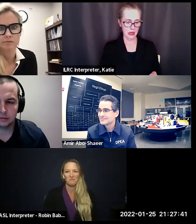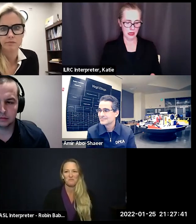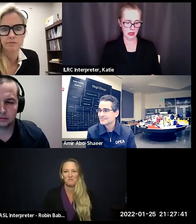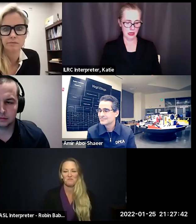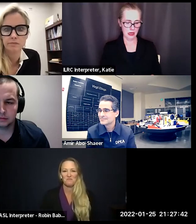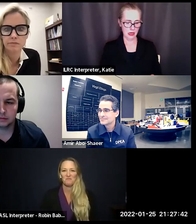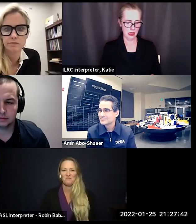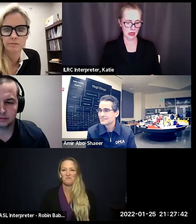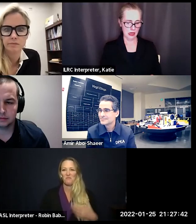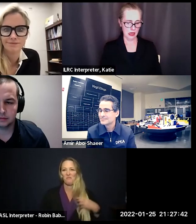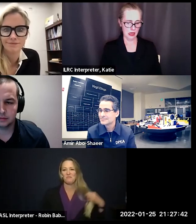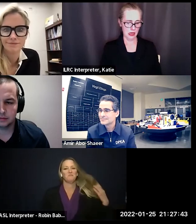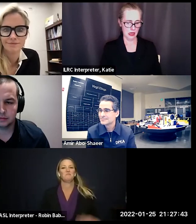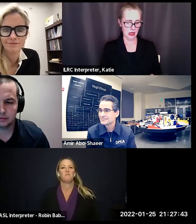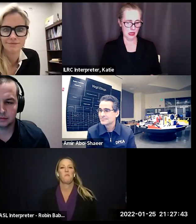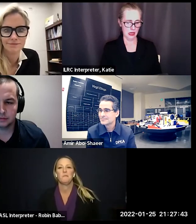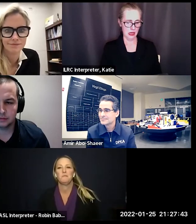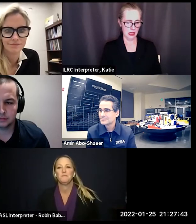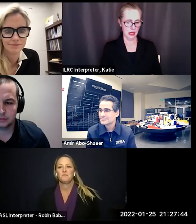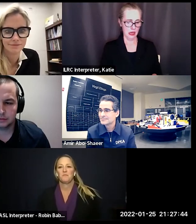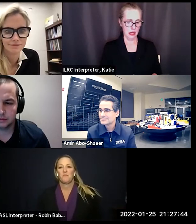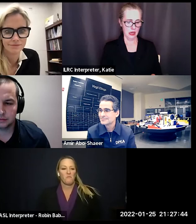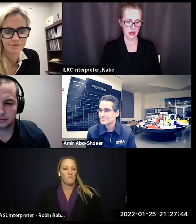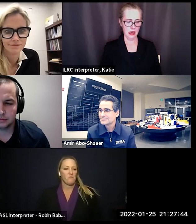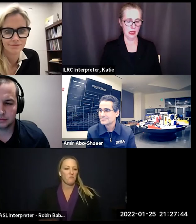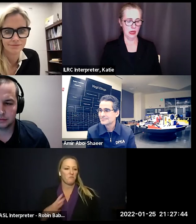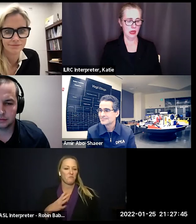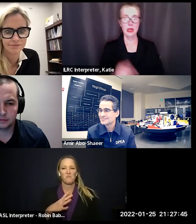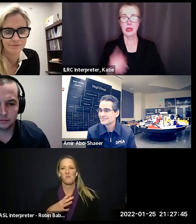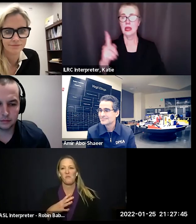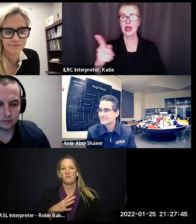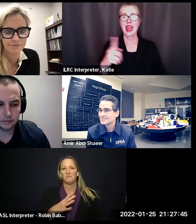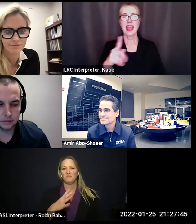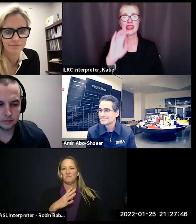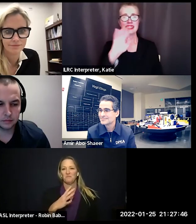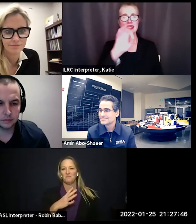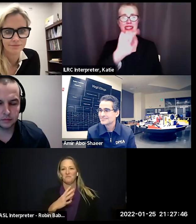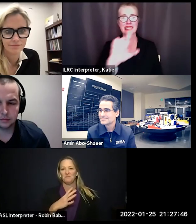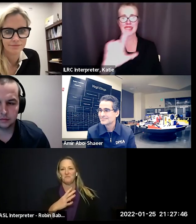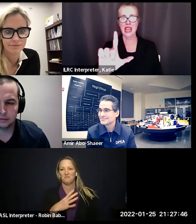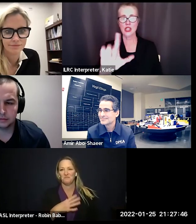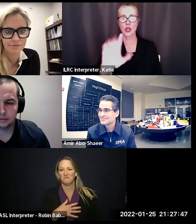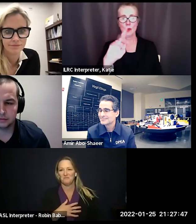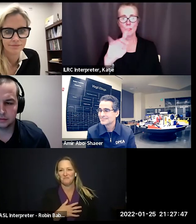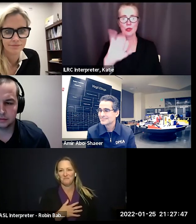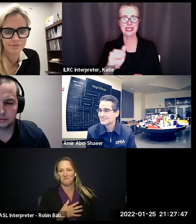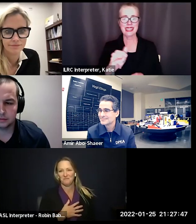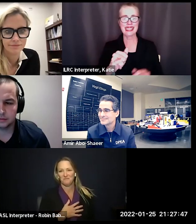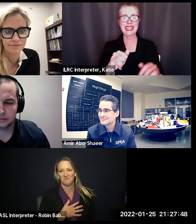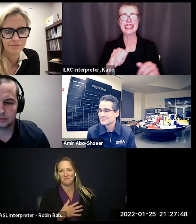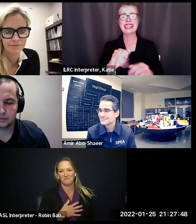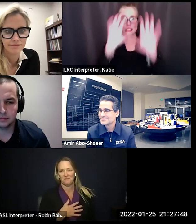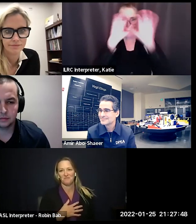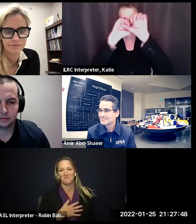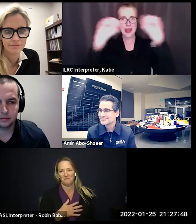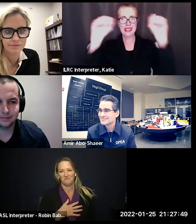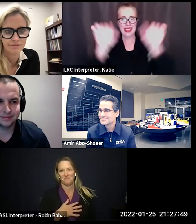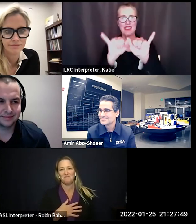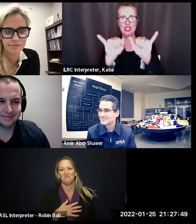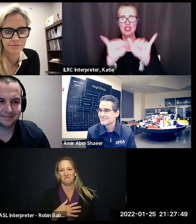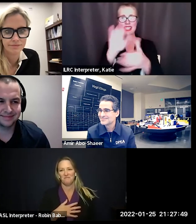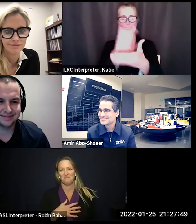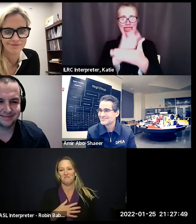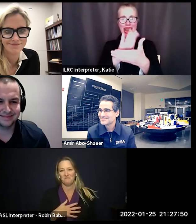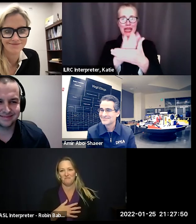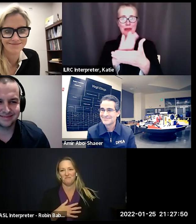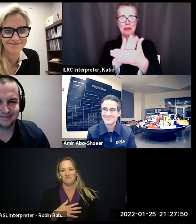further ado turn it over to danielle husting who is the engineering academy foundation president he's also one of my former english students